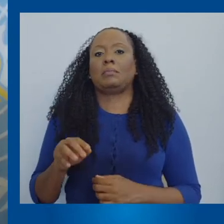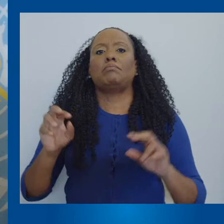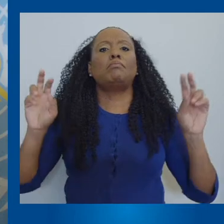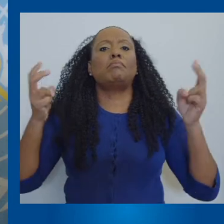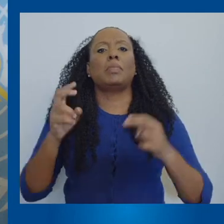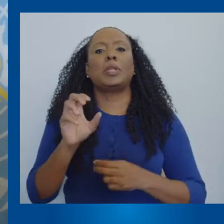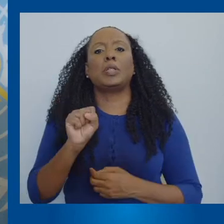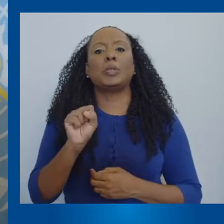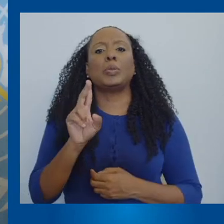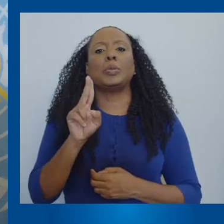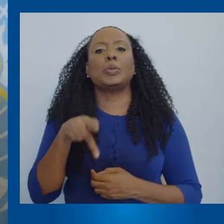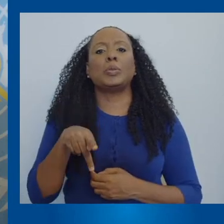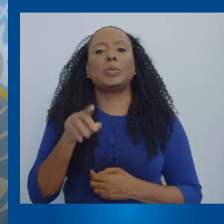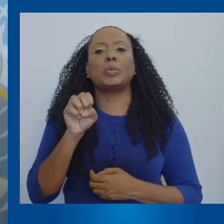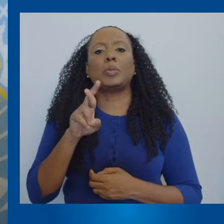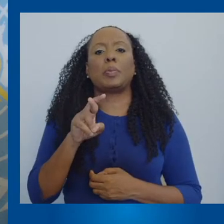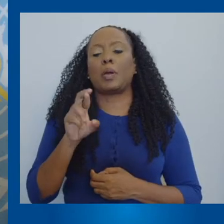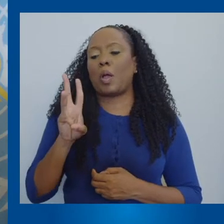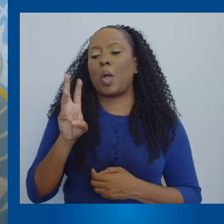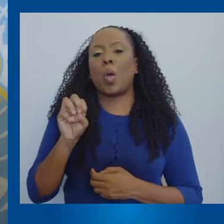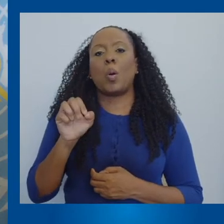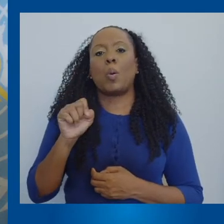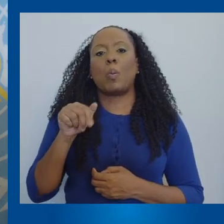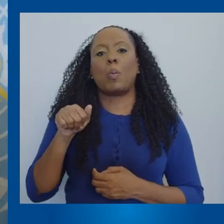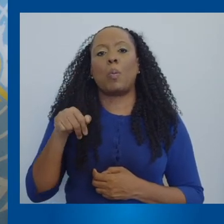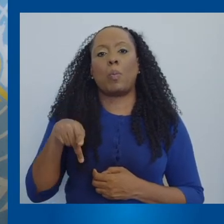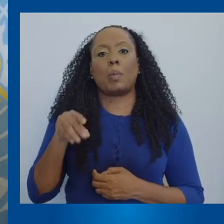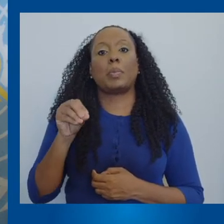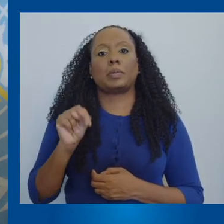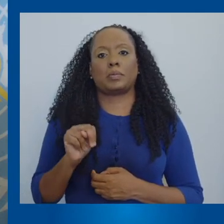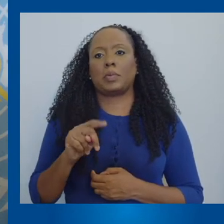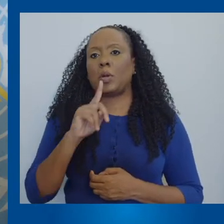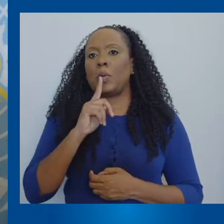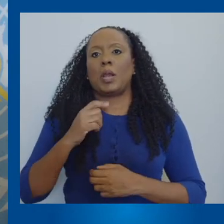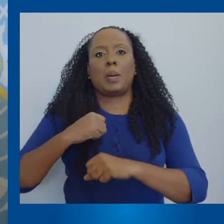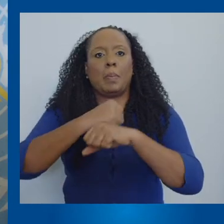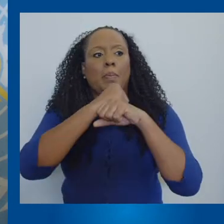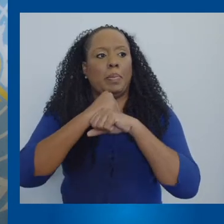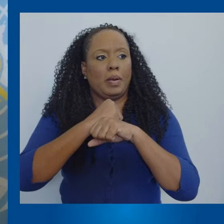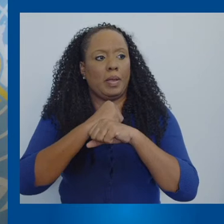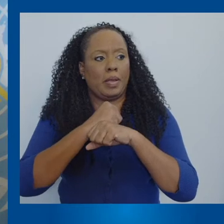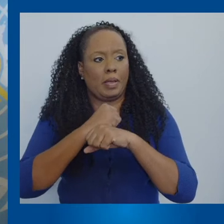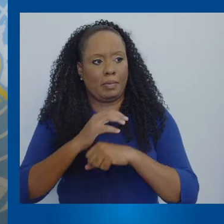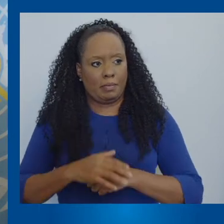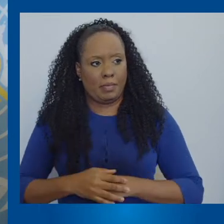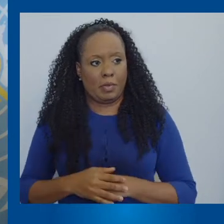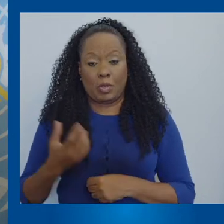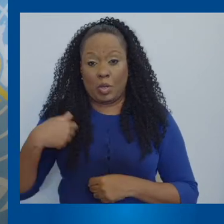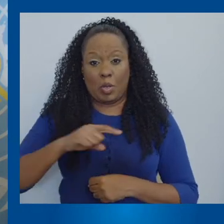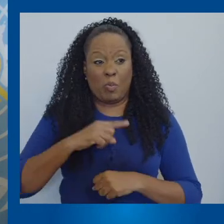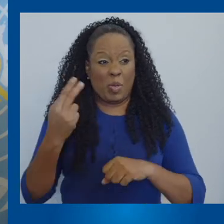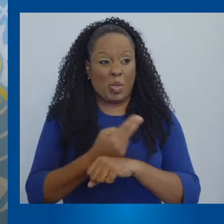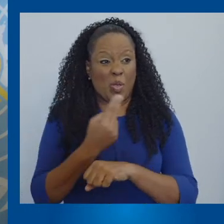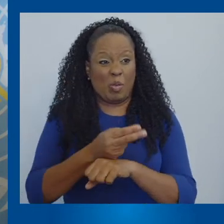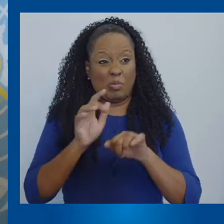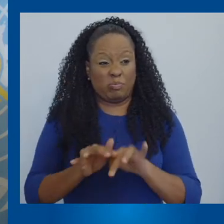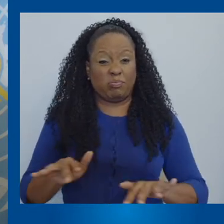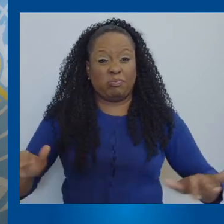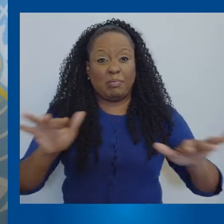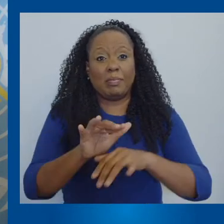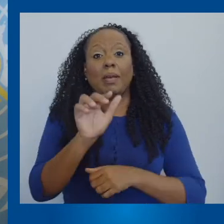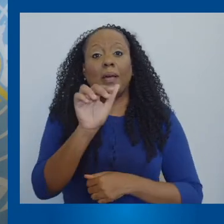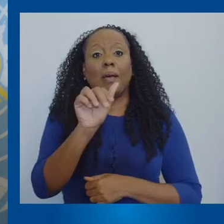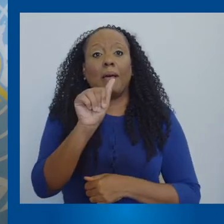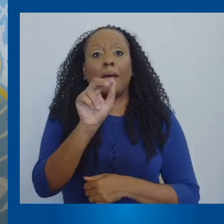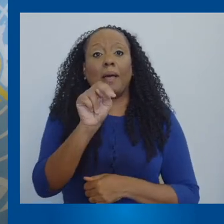protect our human health and the health of the species upon which we depend. They're widely used, antibiotics,